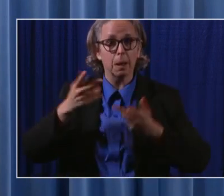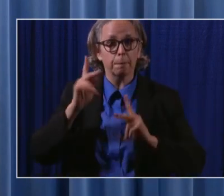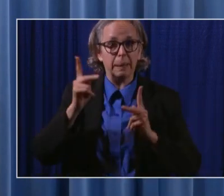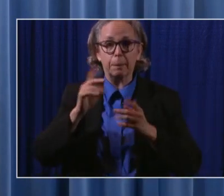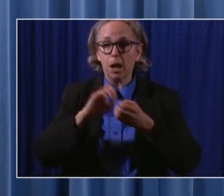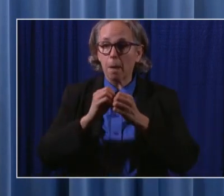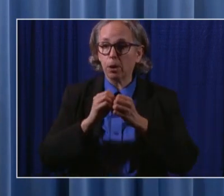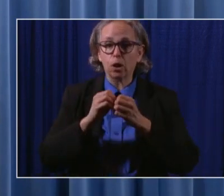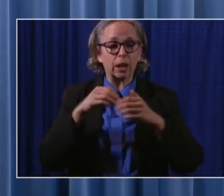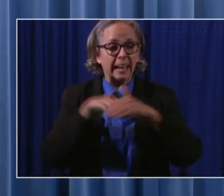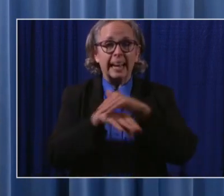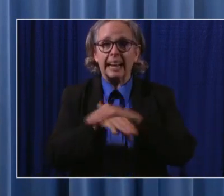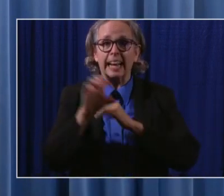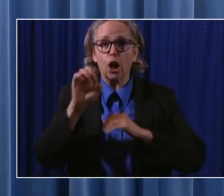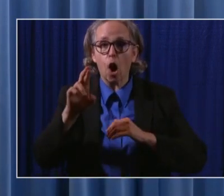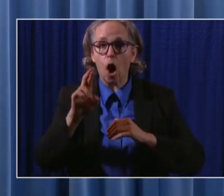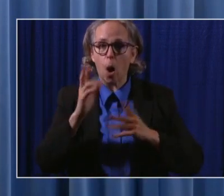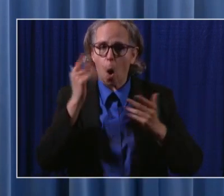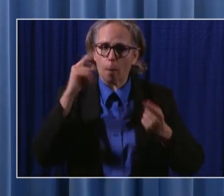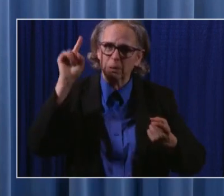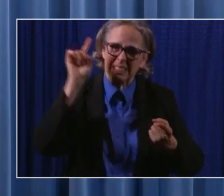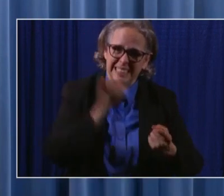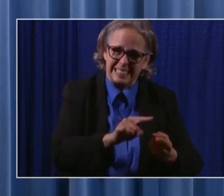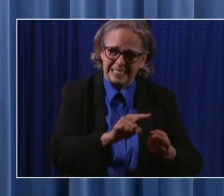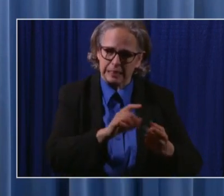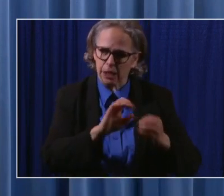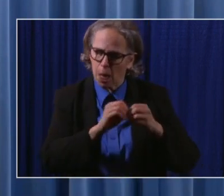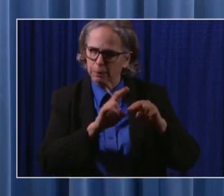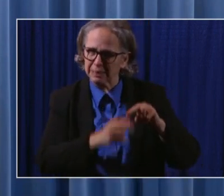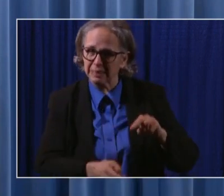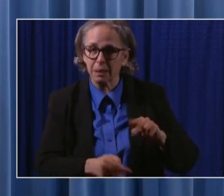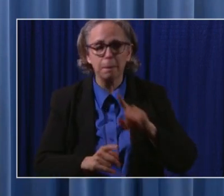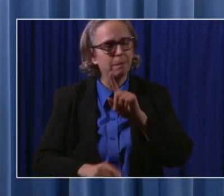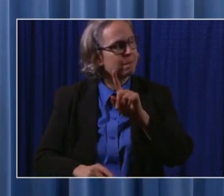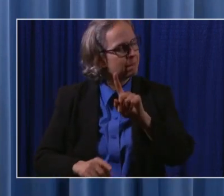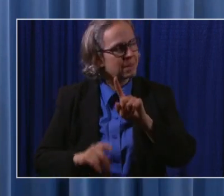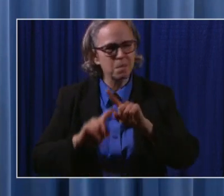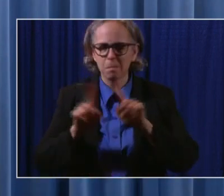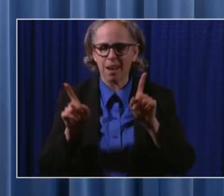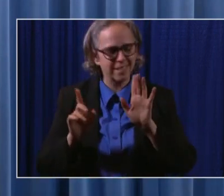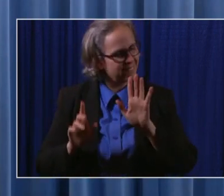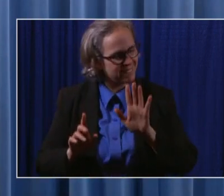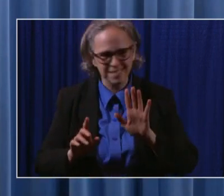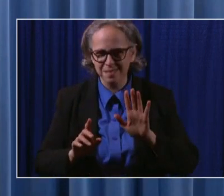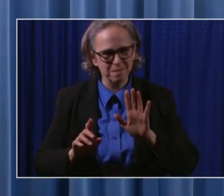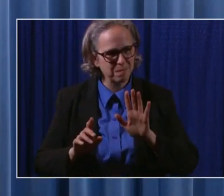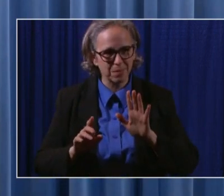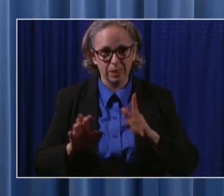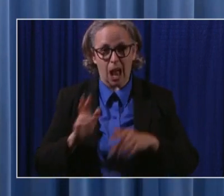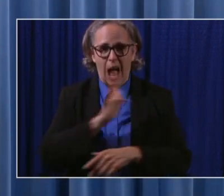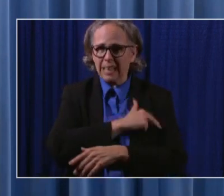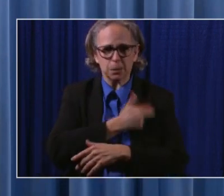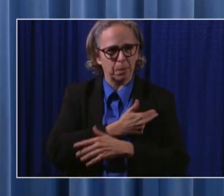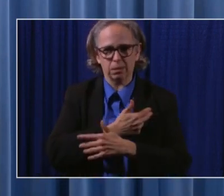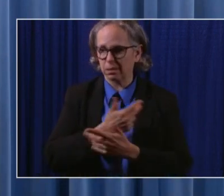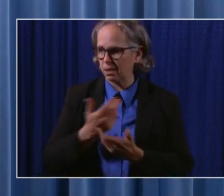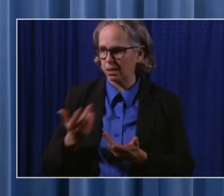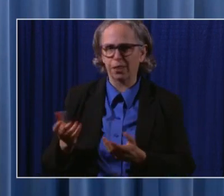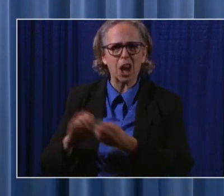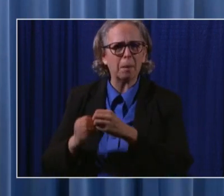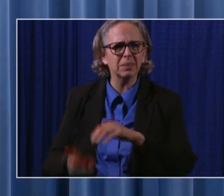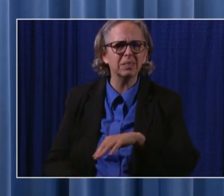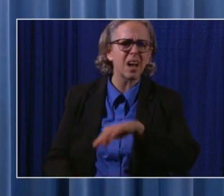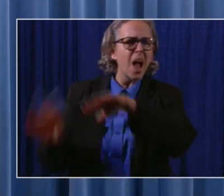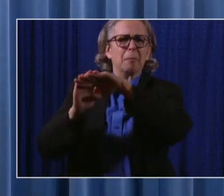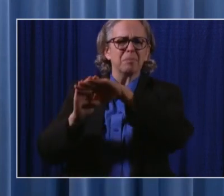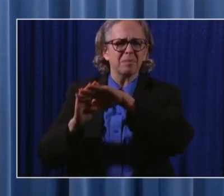blip. We hope it's real. Those numbers are starting to go down. But we're seeing hospitalization go up. We're seeing